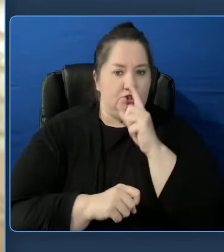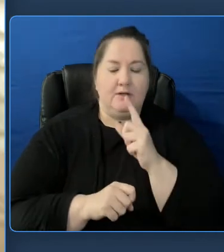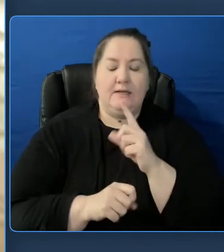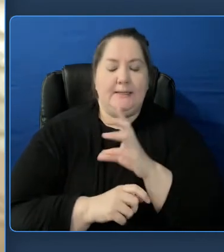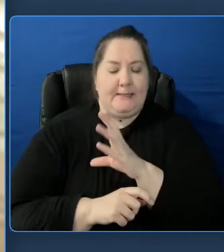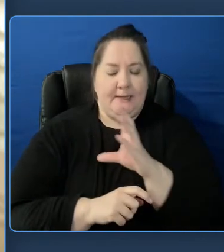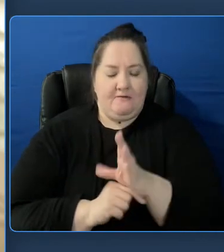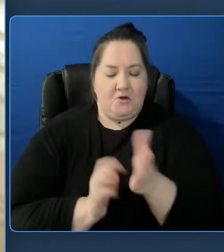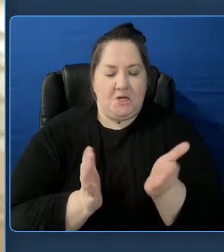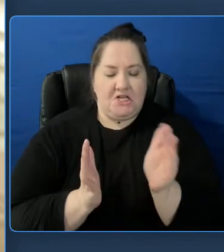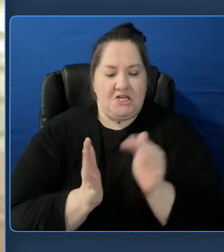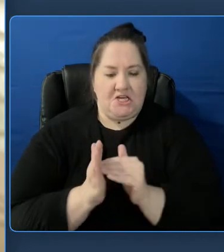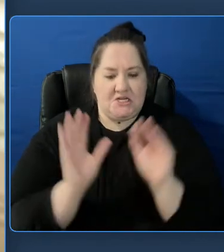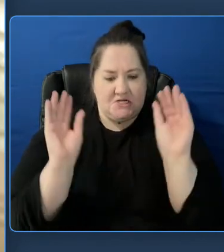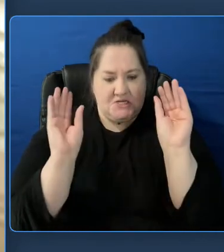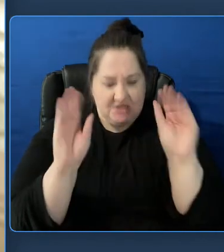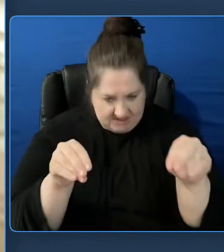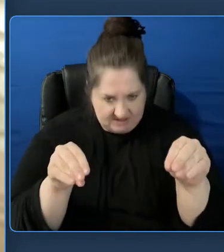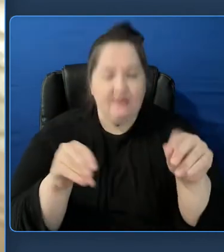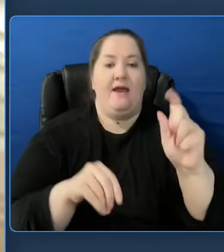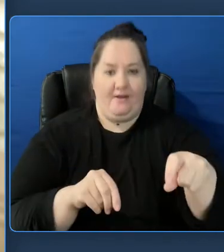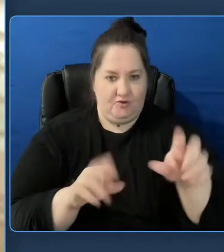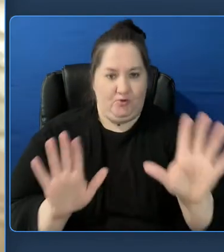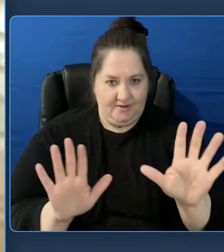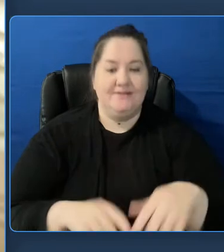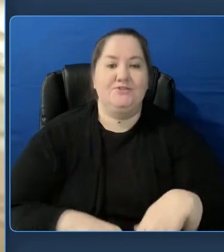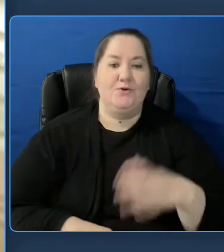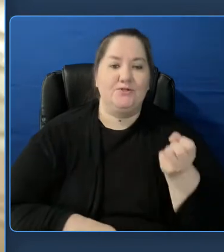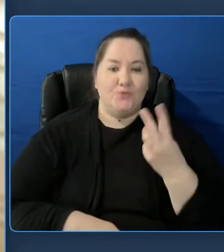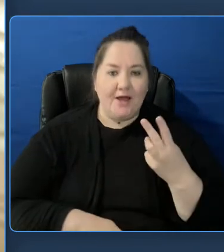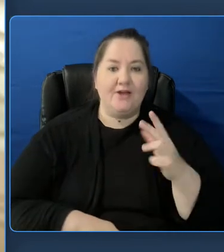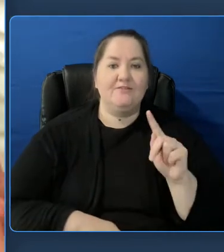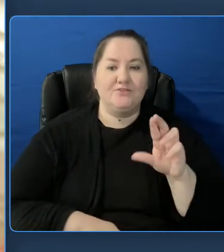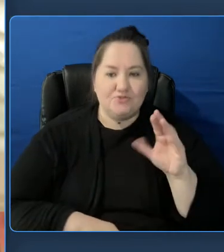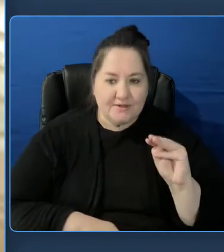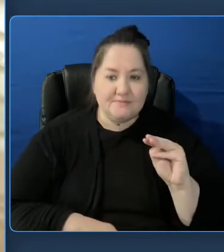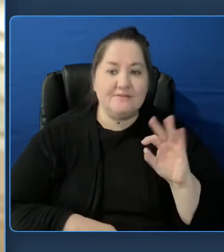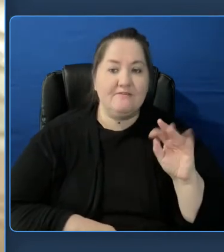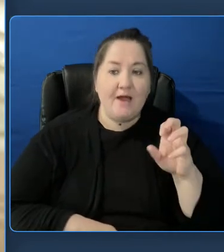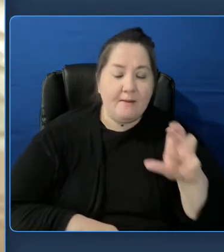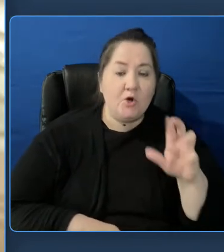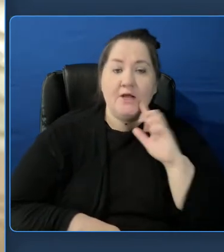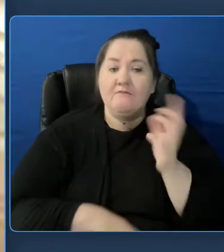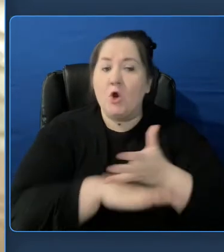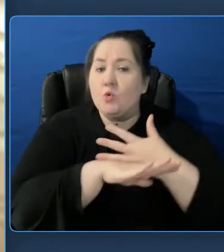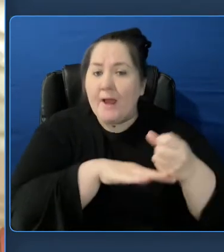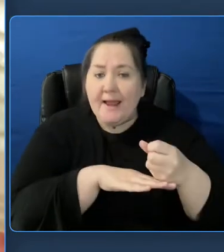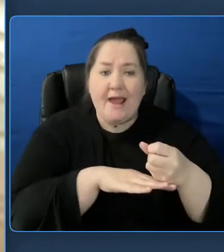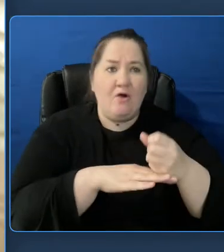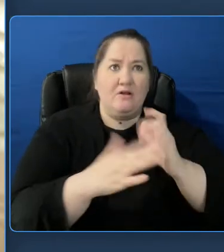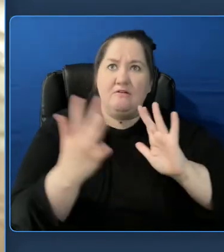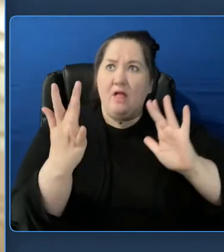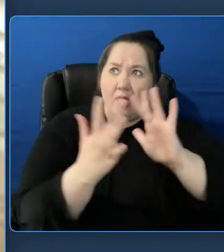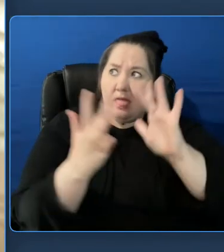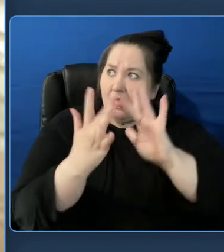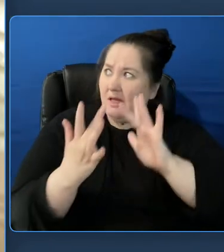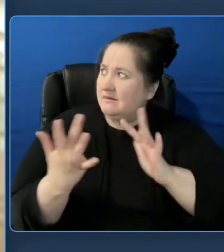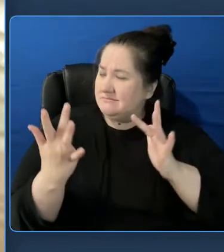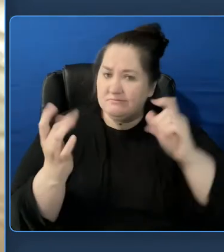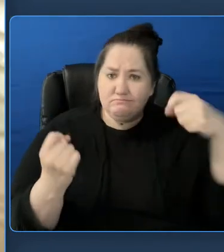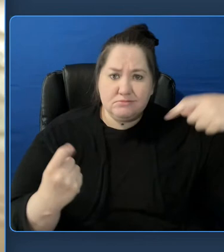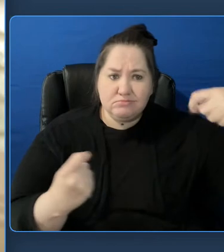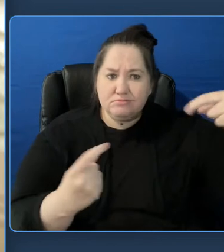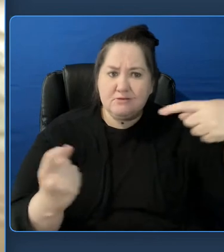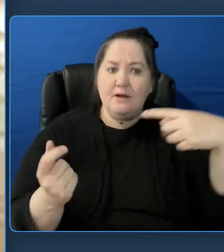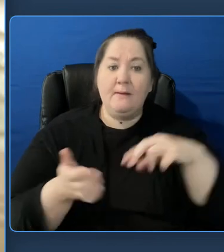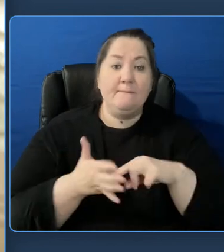this again. So I'm going to with 12 strands of fiber, if I ran out of connectivity in my house, I'm